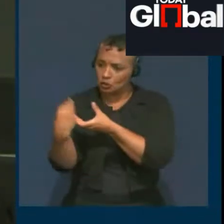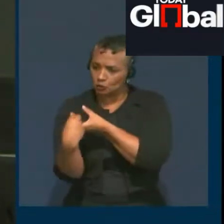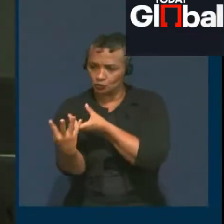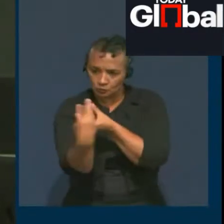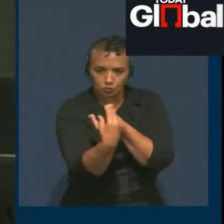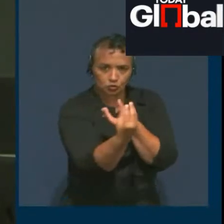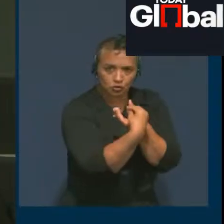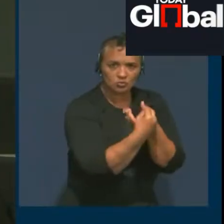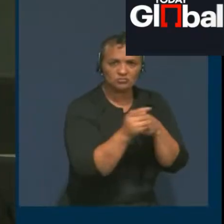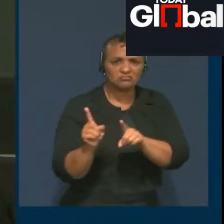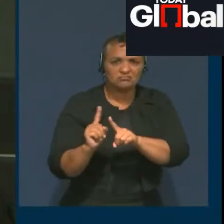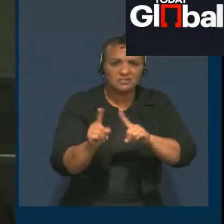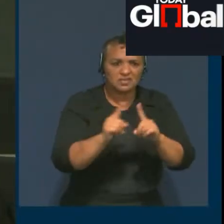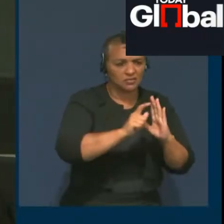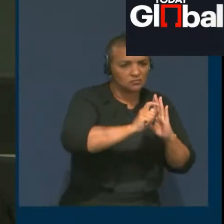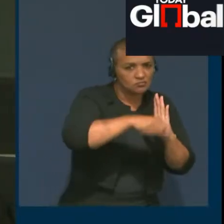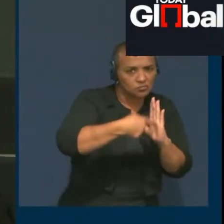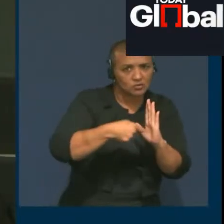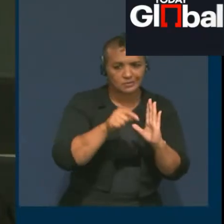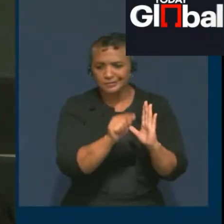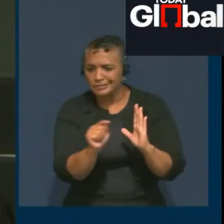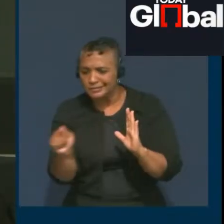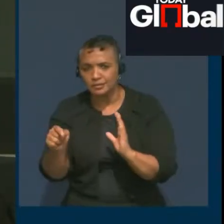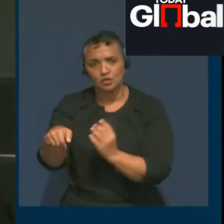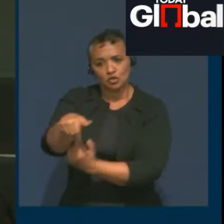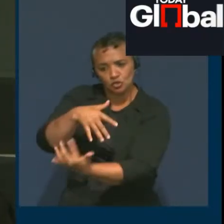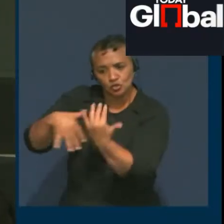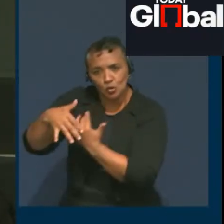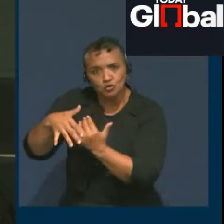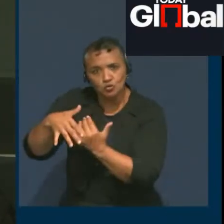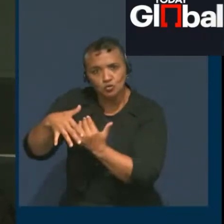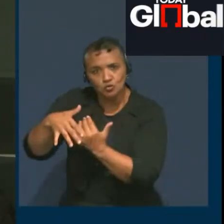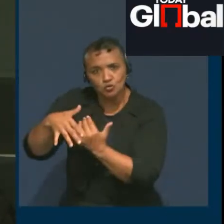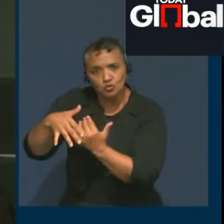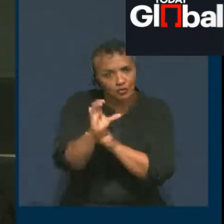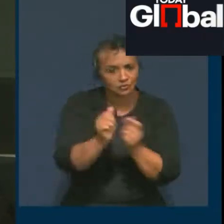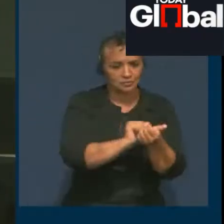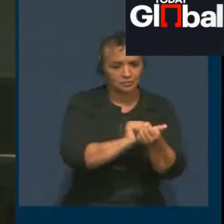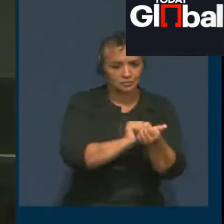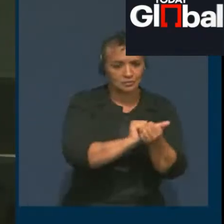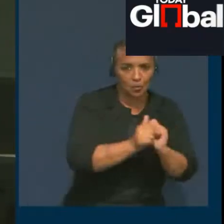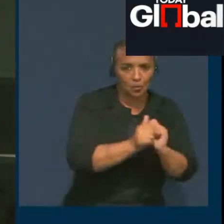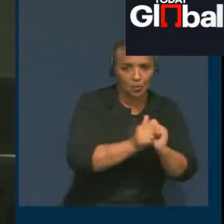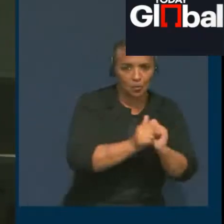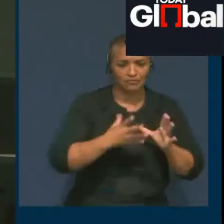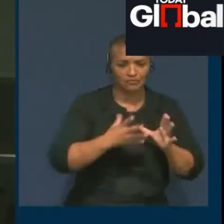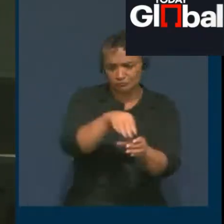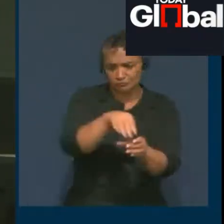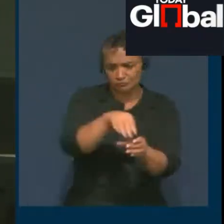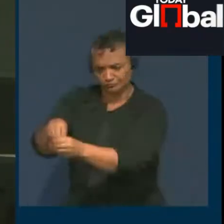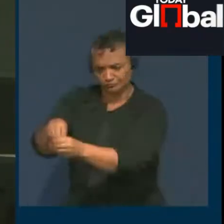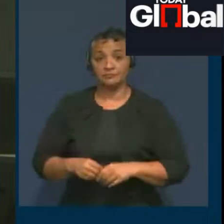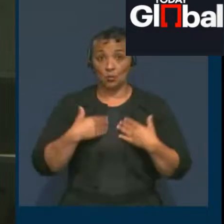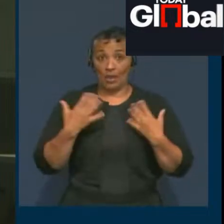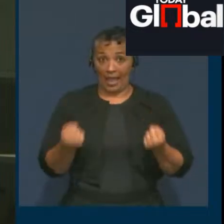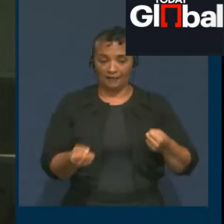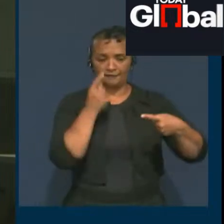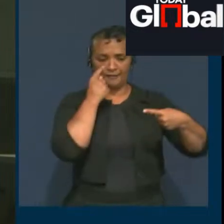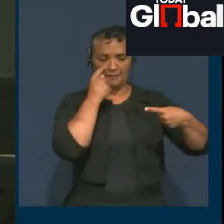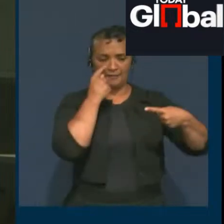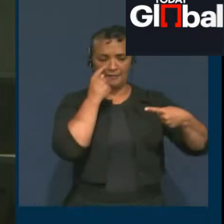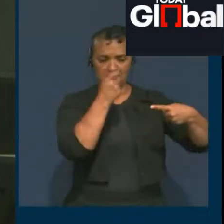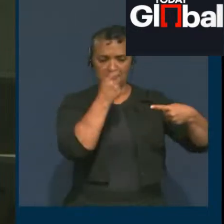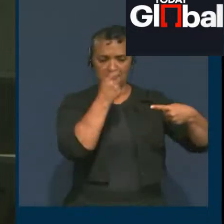programs and social, cultural and sports life. We have set indicators so as to assess